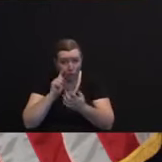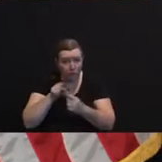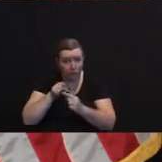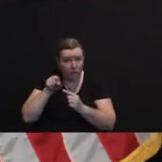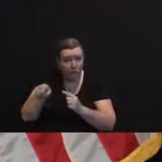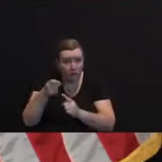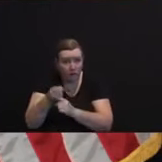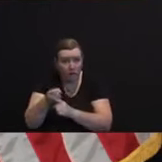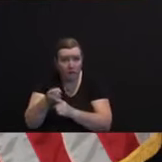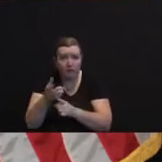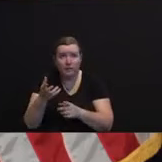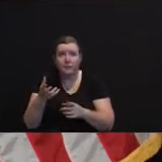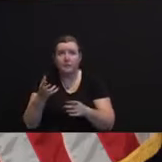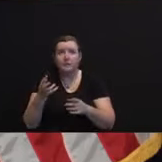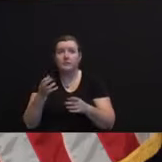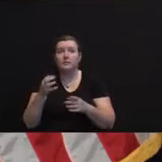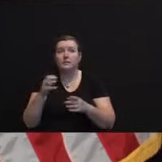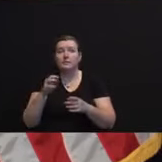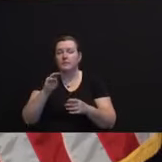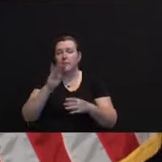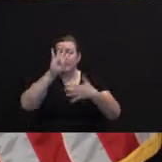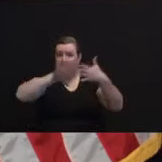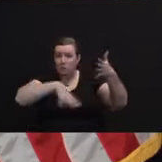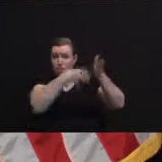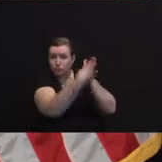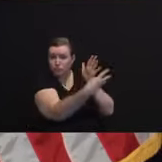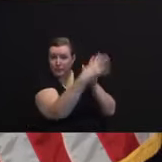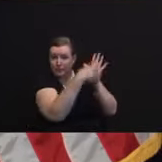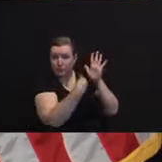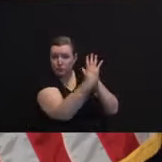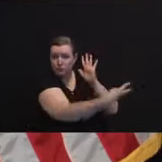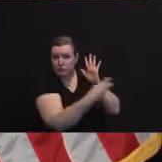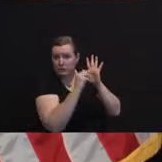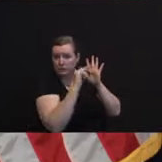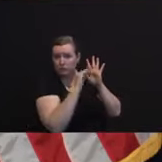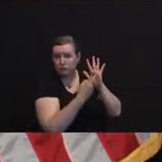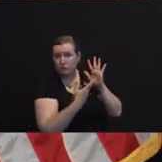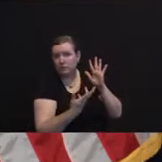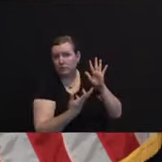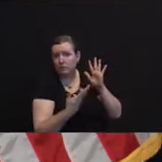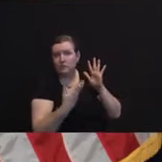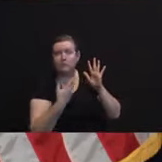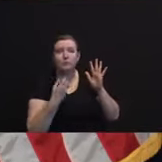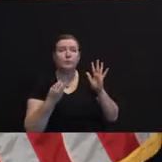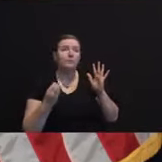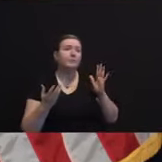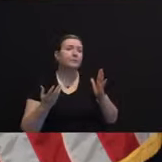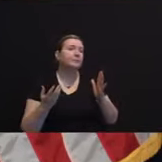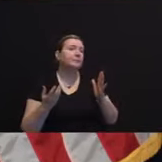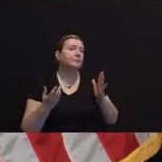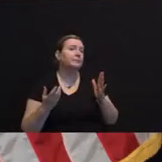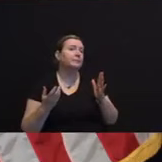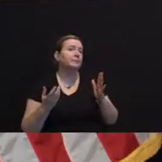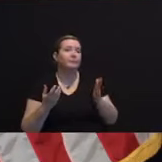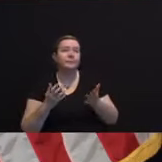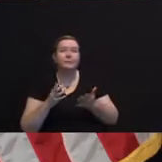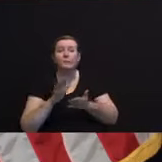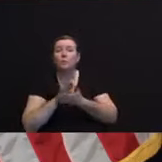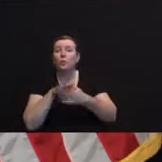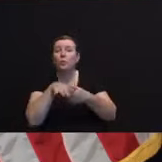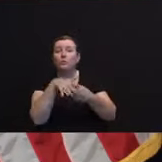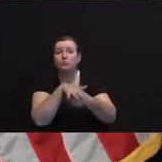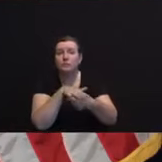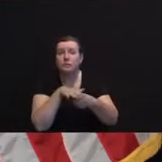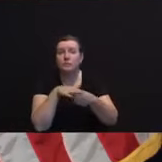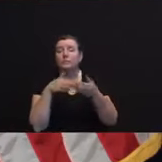remind everybody that the school districts, in conjunction with the local public health departments, kind of consider all of